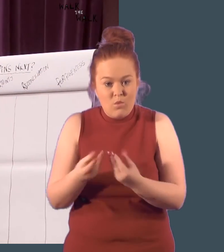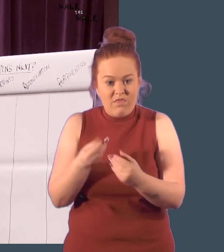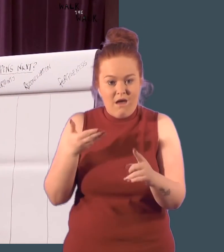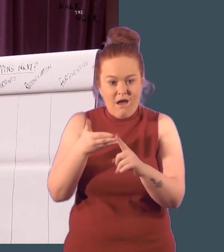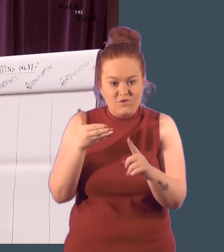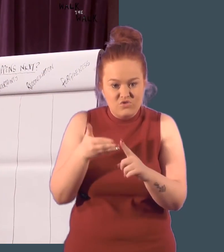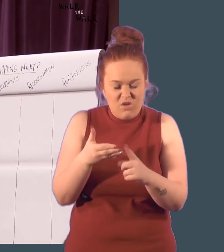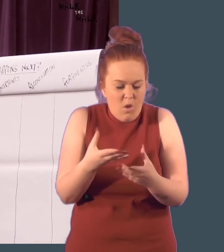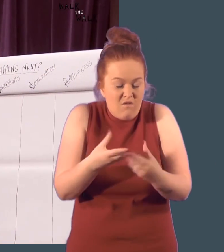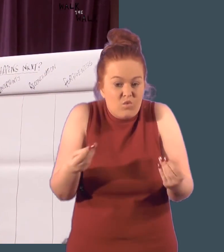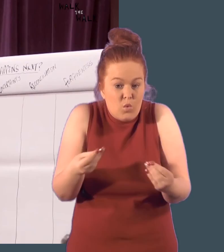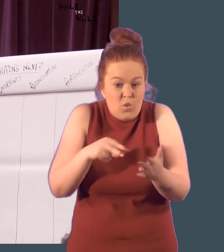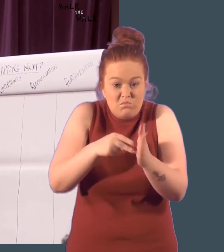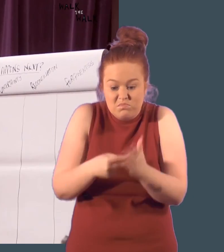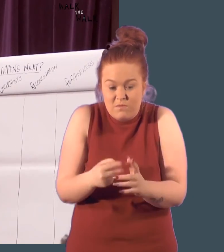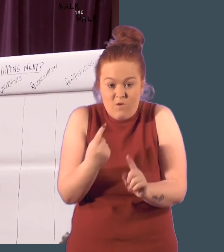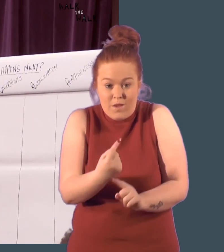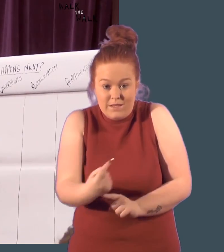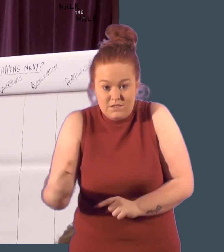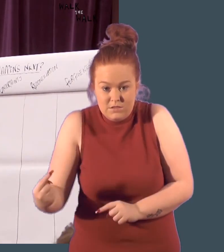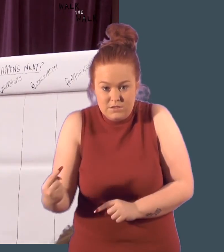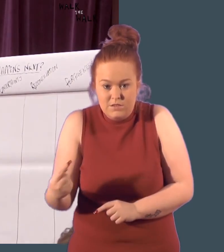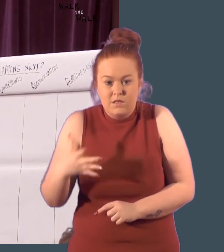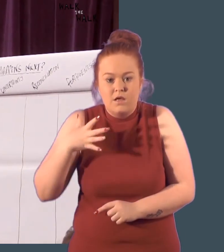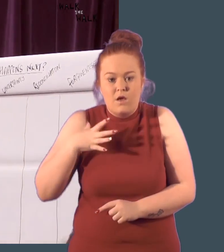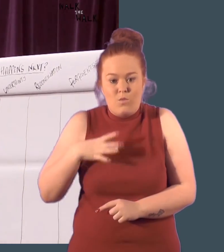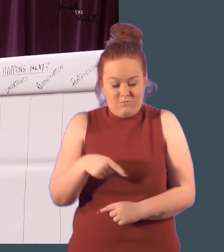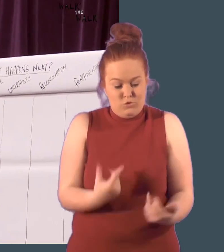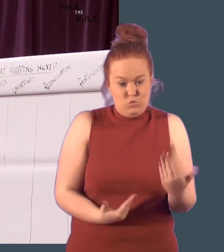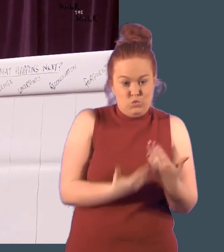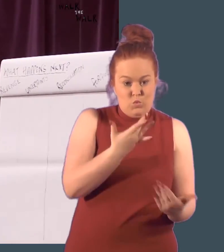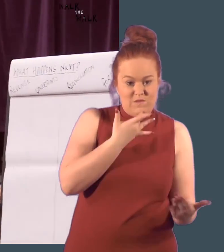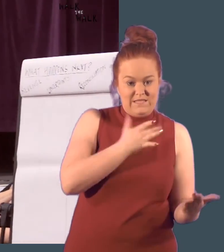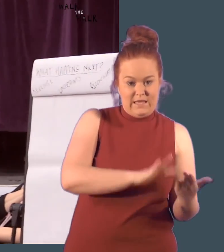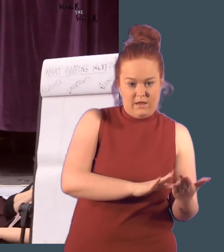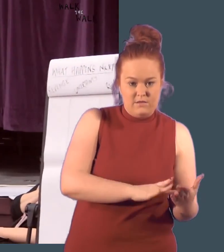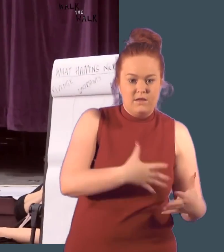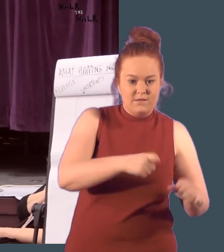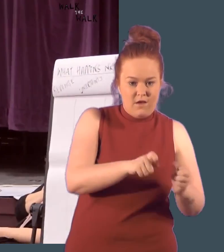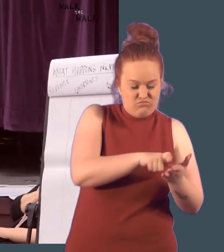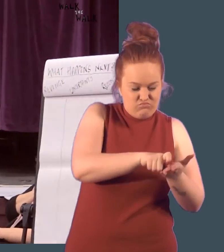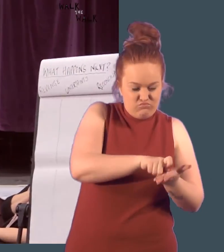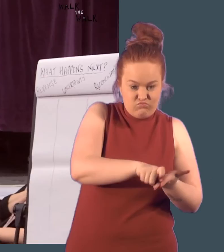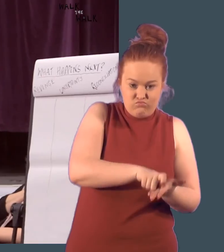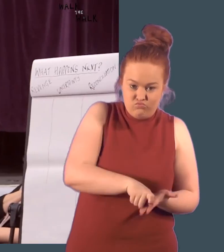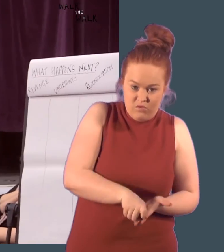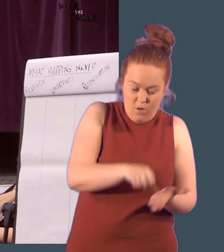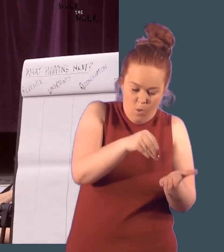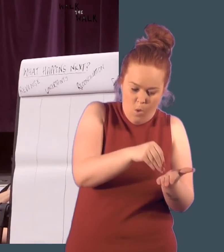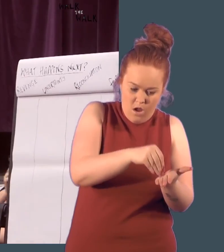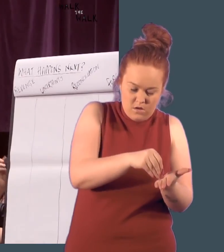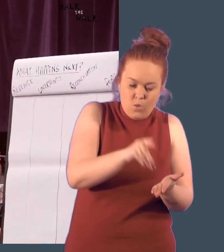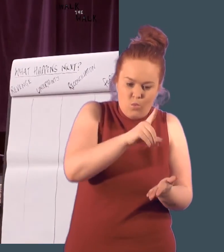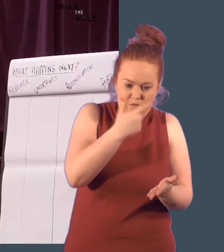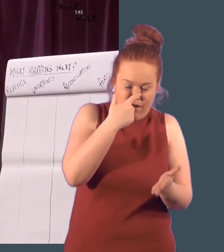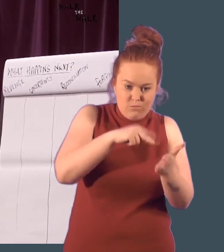up with an action or a couple of actions for each character, I want you to get a new set of these stickers and start to write